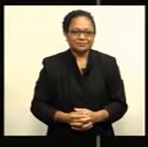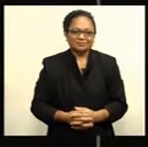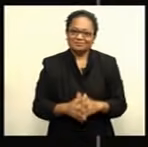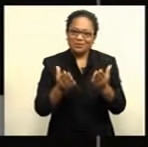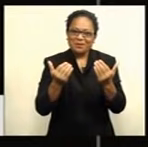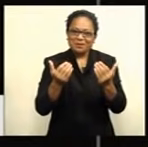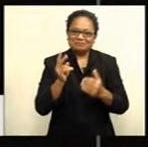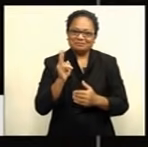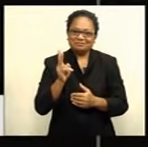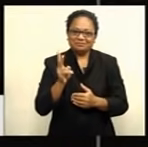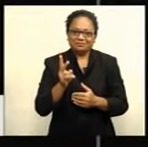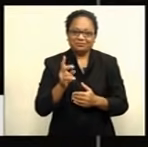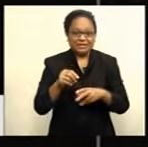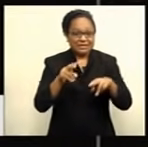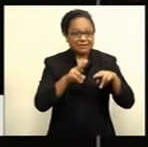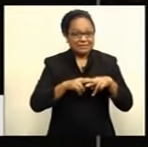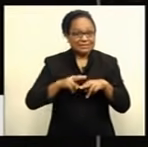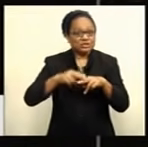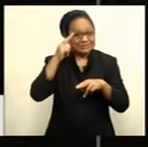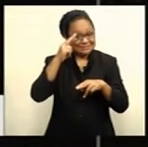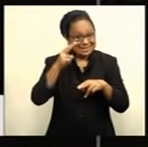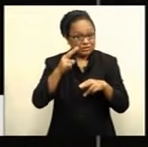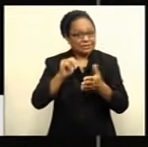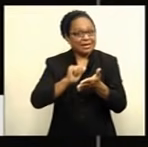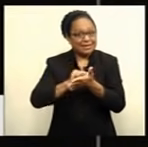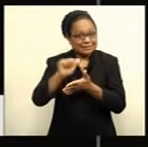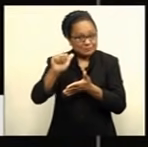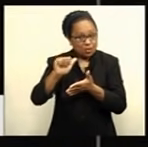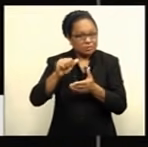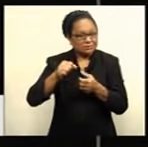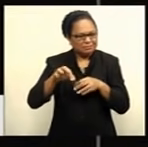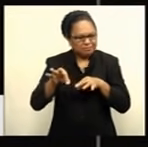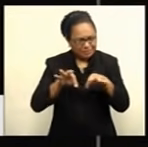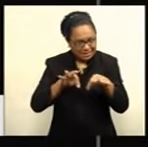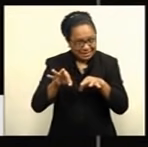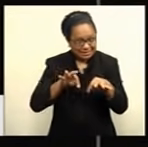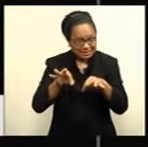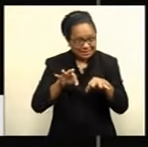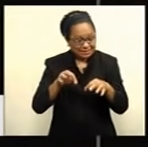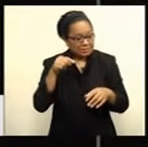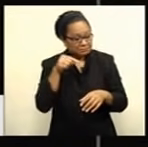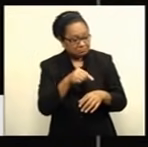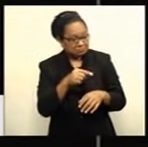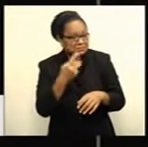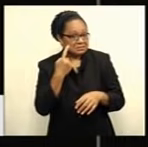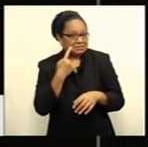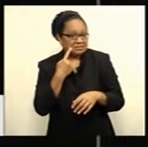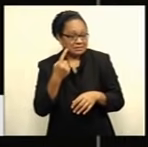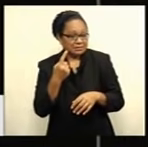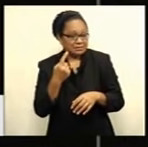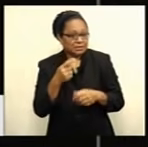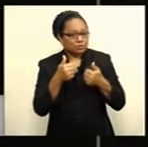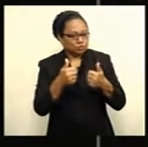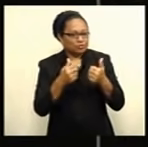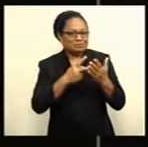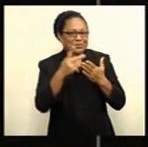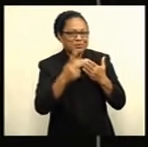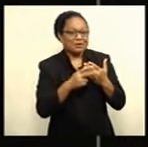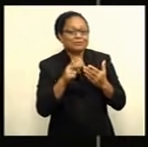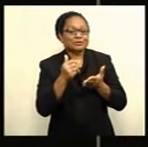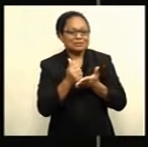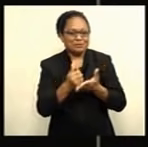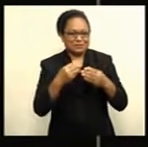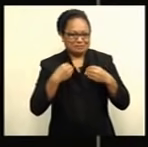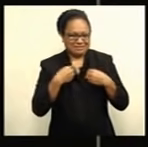Welcome back. Fiji's national export strategy is seen as a viable program for local businesses which